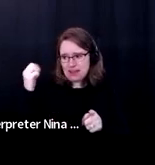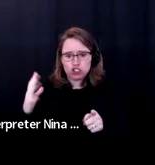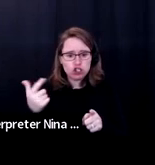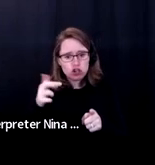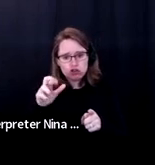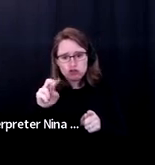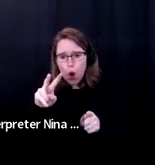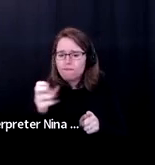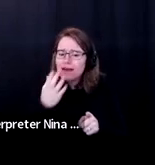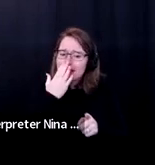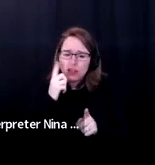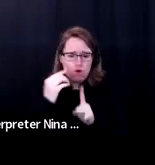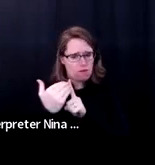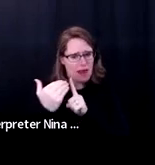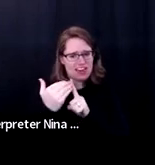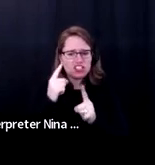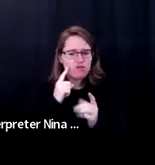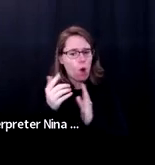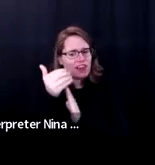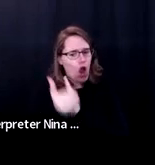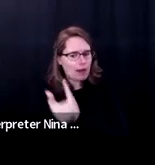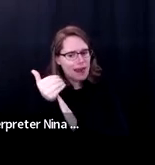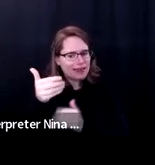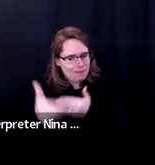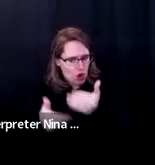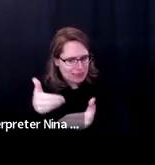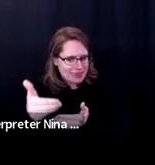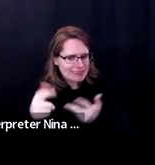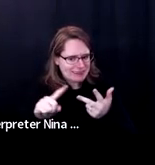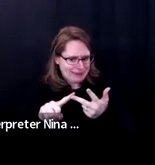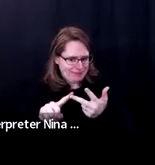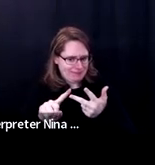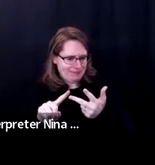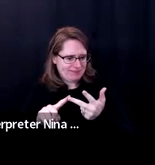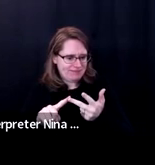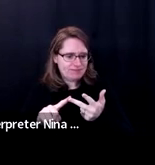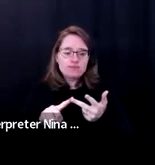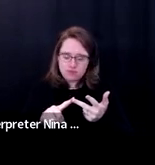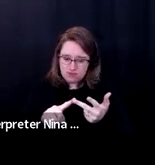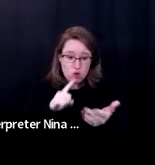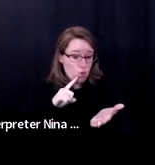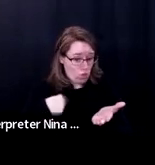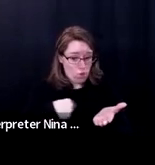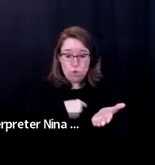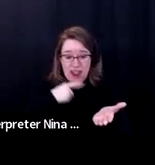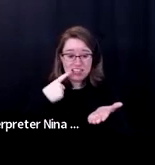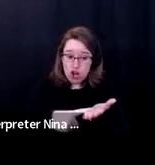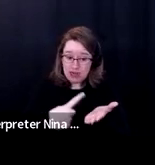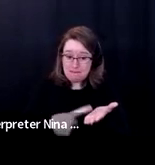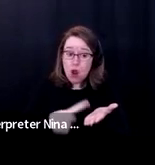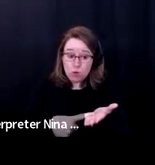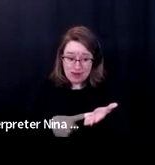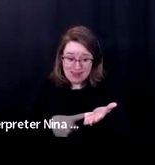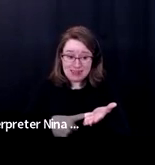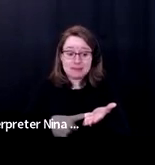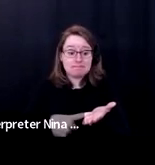thank you for reminding us of the automated componentry of that, which again, we talked about how much of this also starts to create this flywheel.